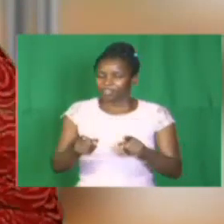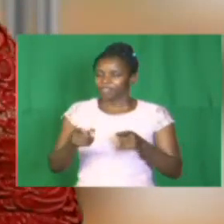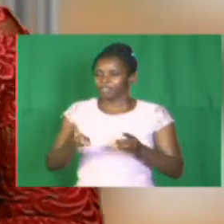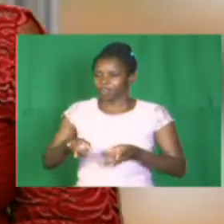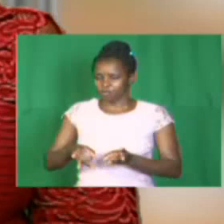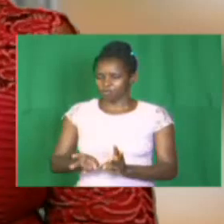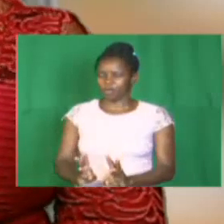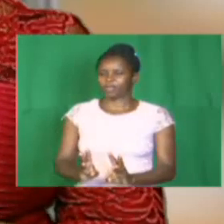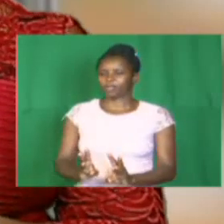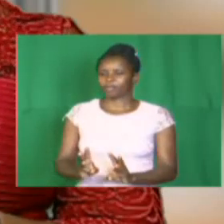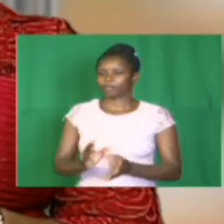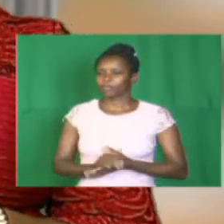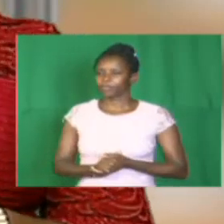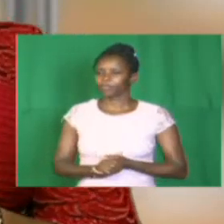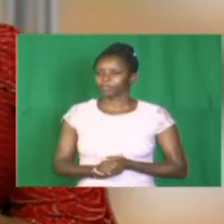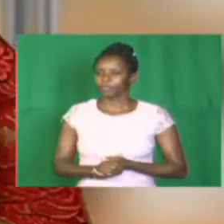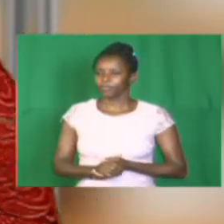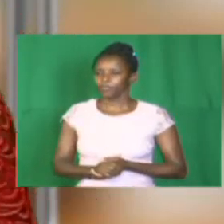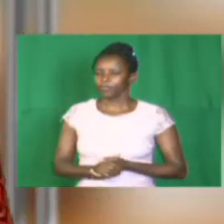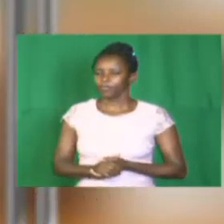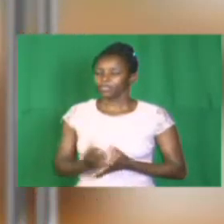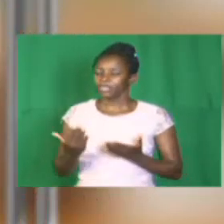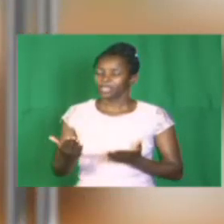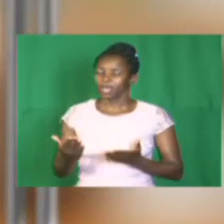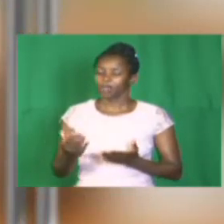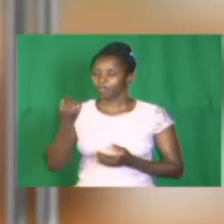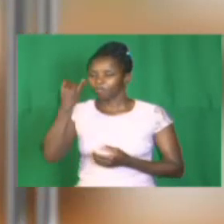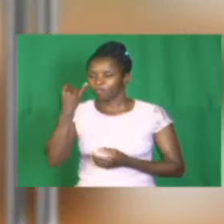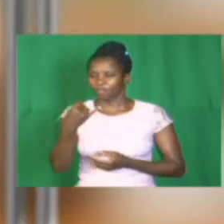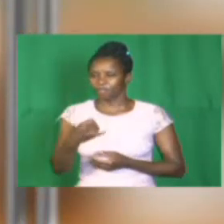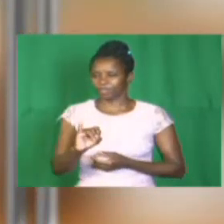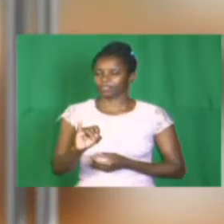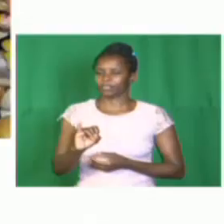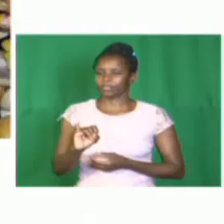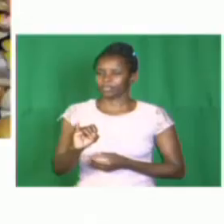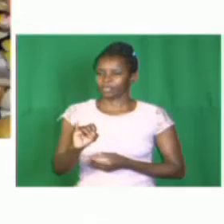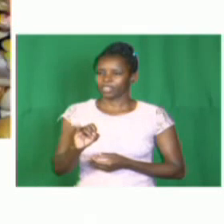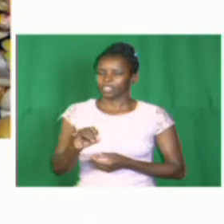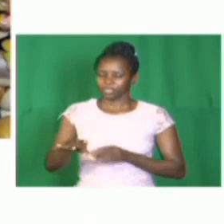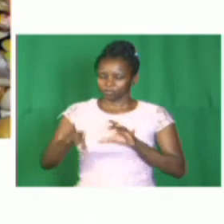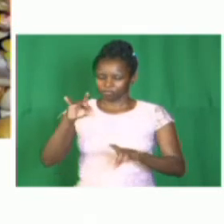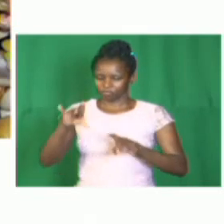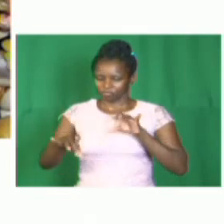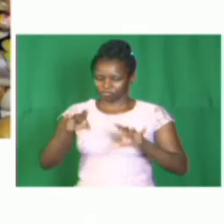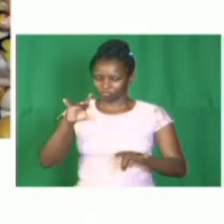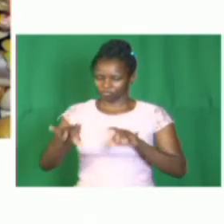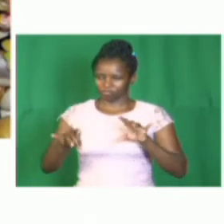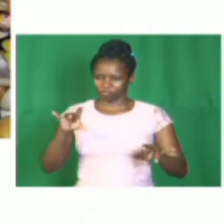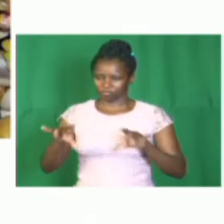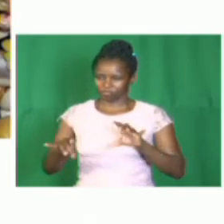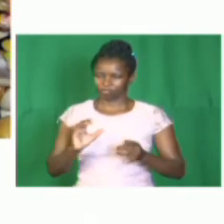in details. So we are going to start with sorting by hand